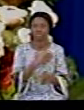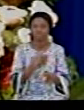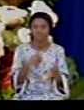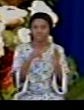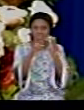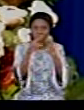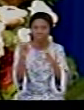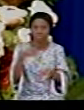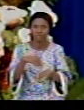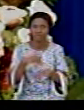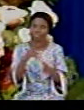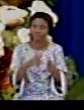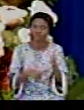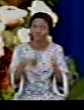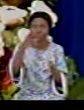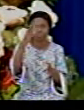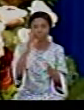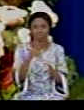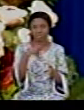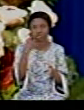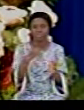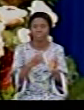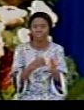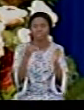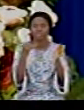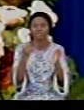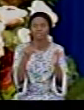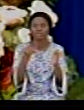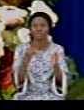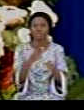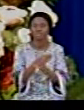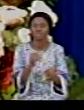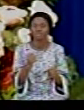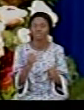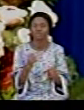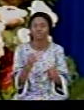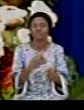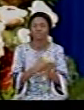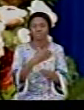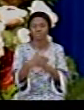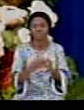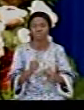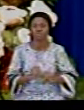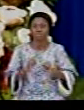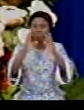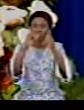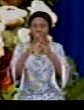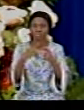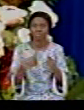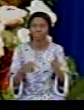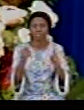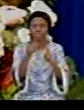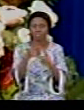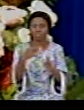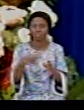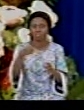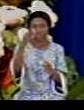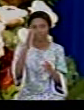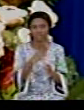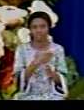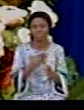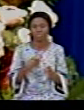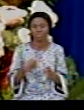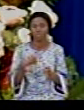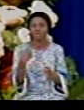God says. It takes total commitment to the word of God, to the things of God, to